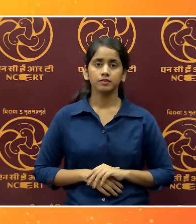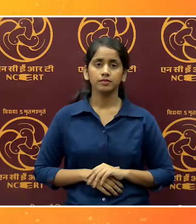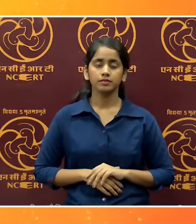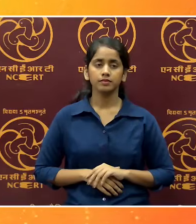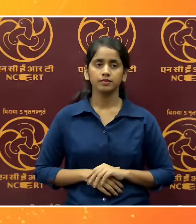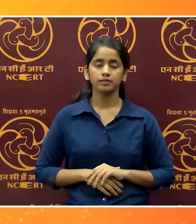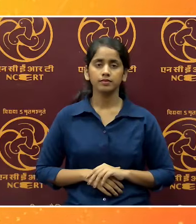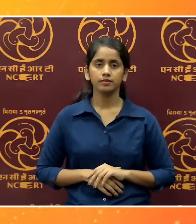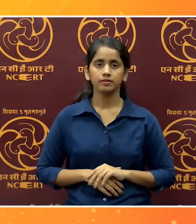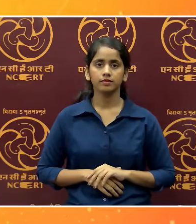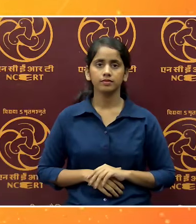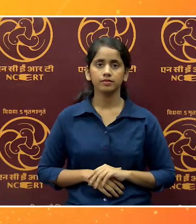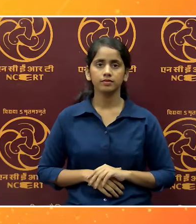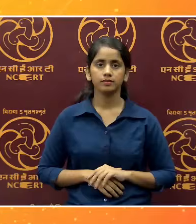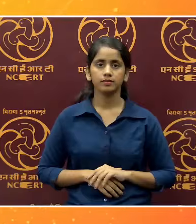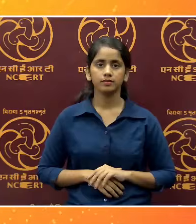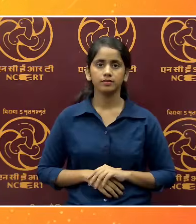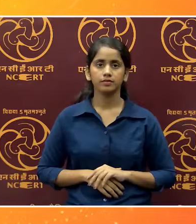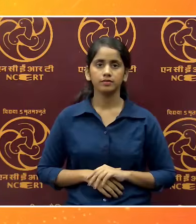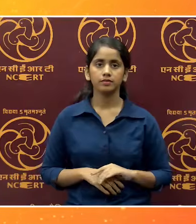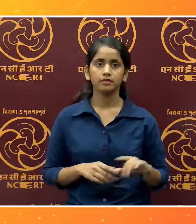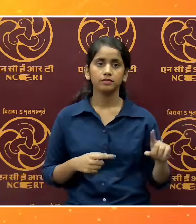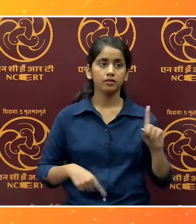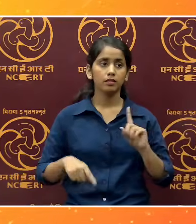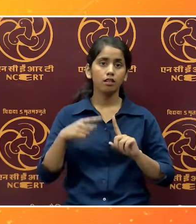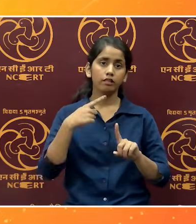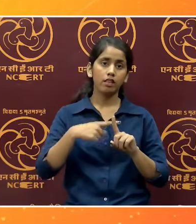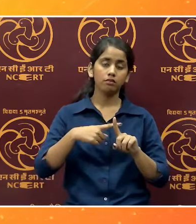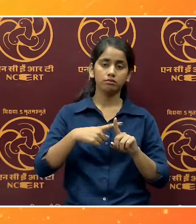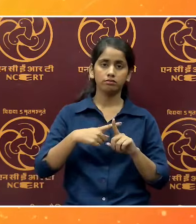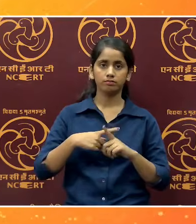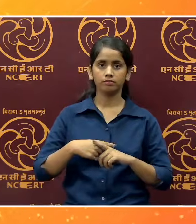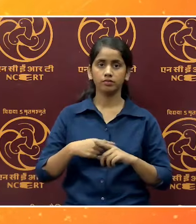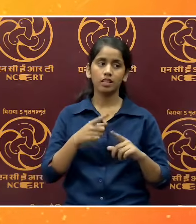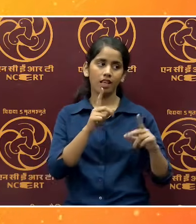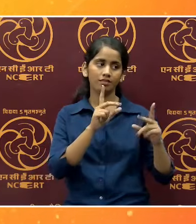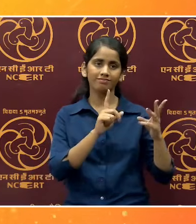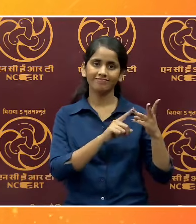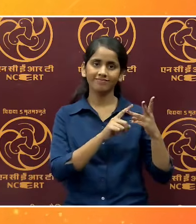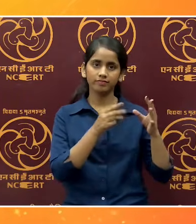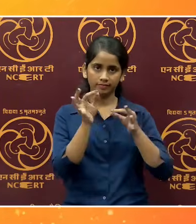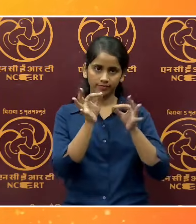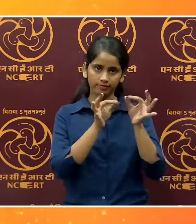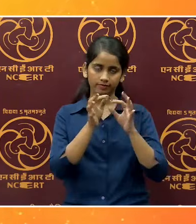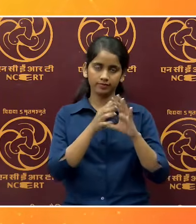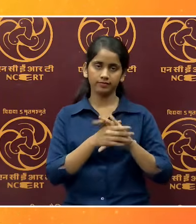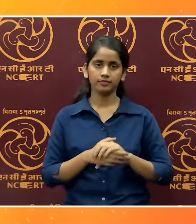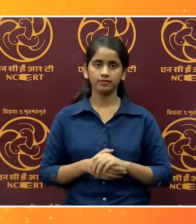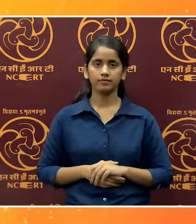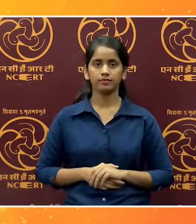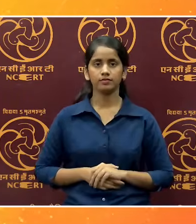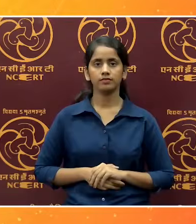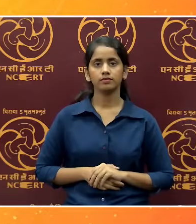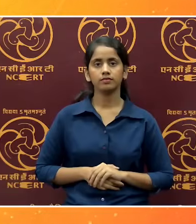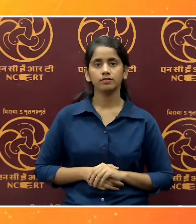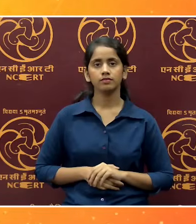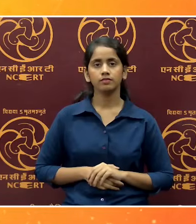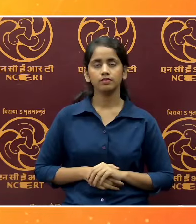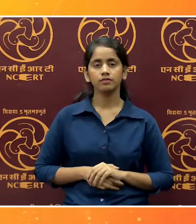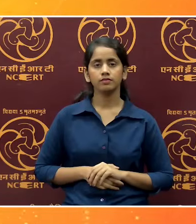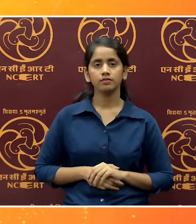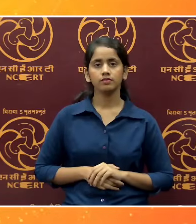Now, let us proceed. I live on land and water too, in places damp with drops of